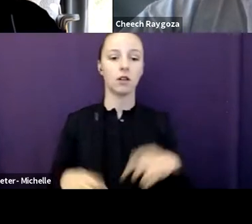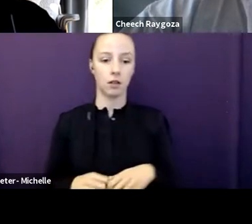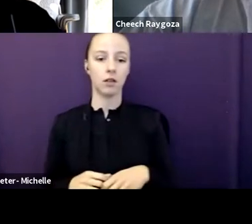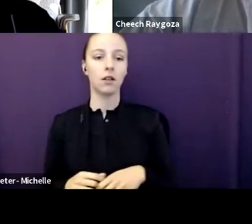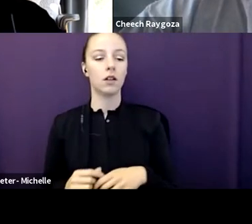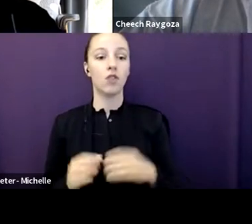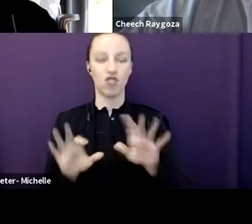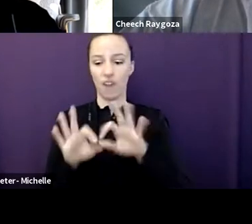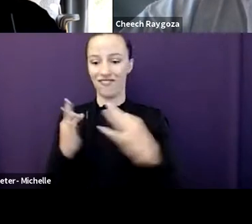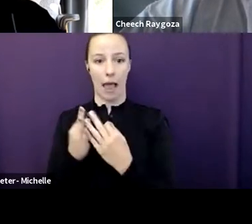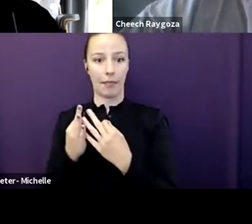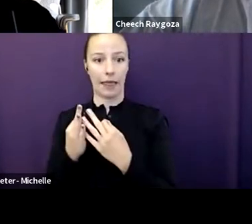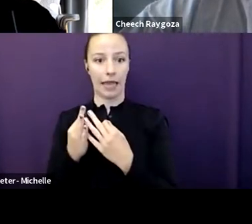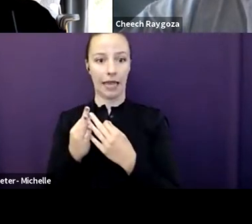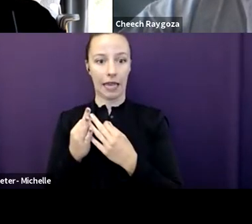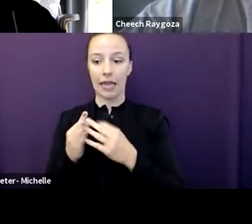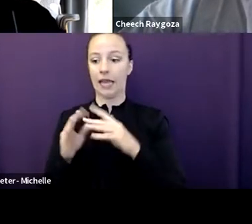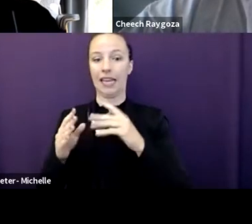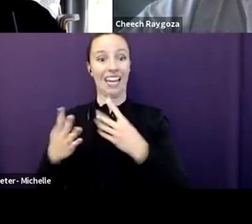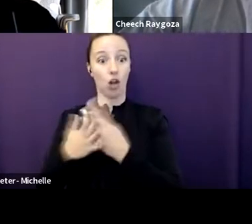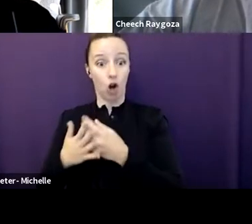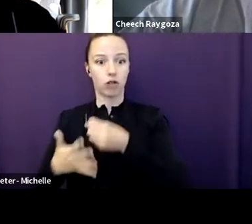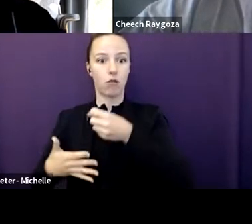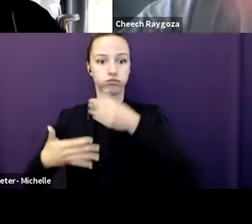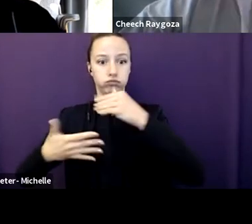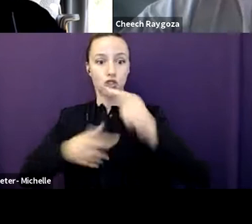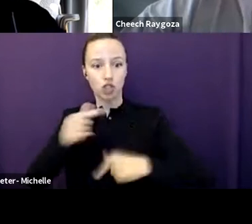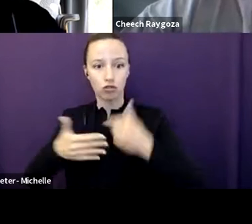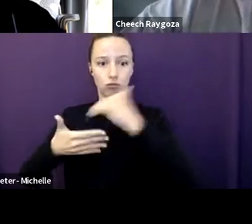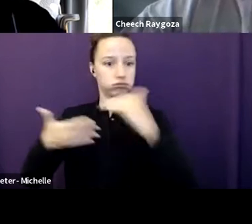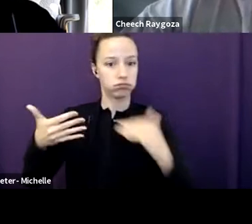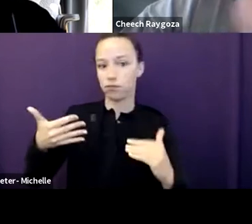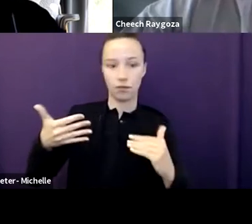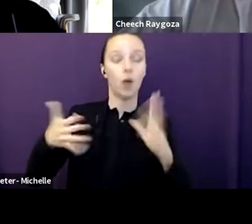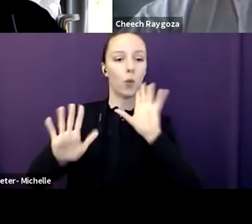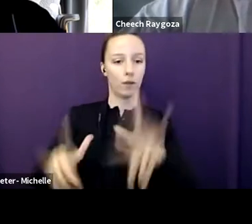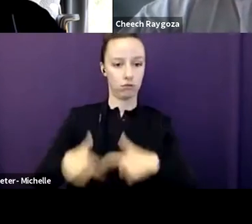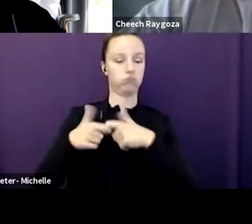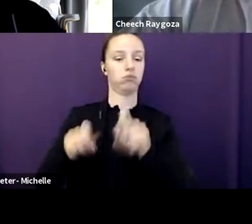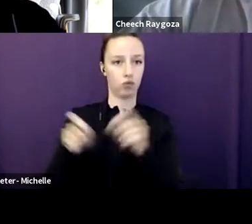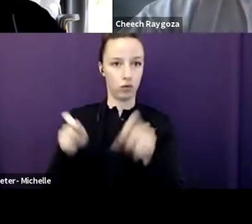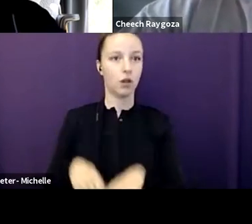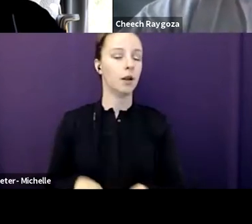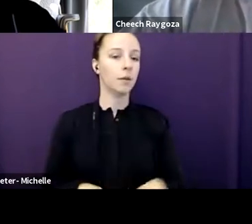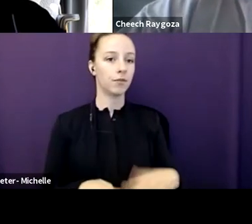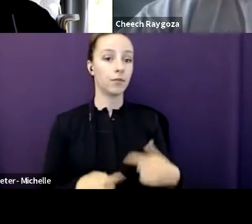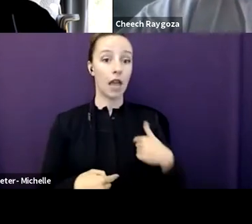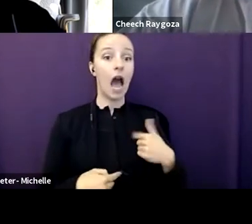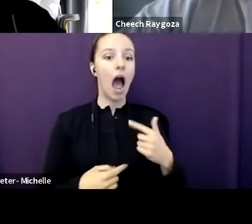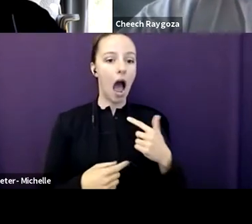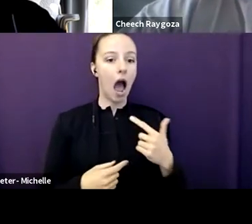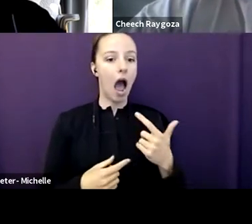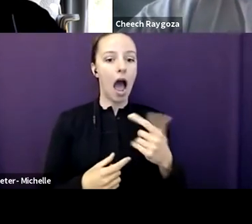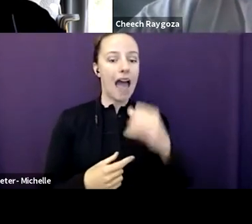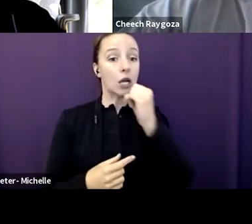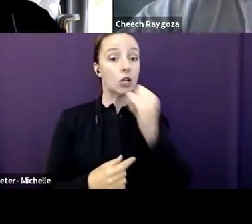know, we know that we did our job. And even though I might not see that, the fact that I played a role in that and I planted my seed and I